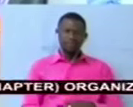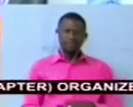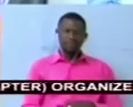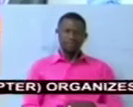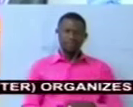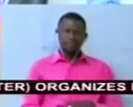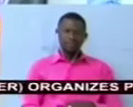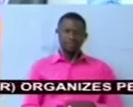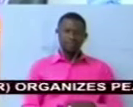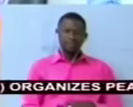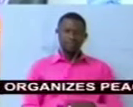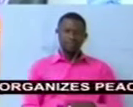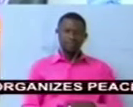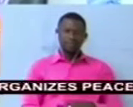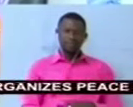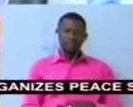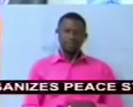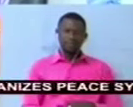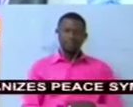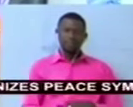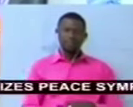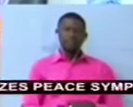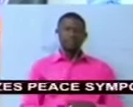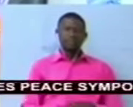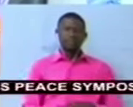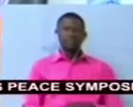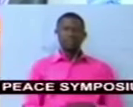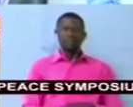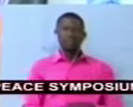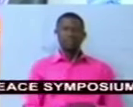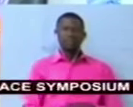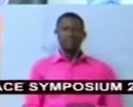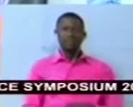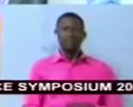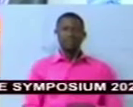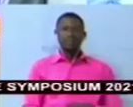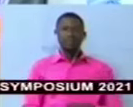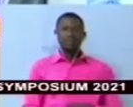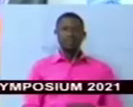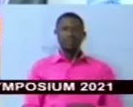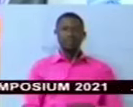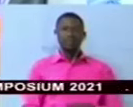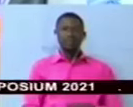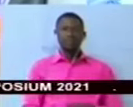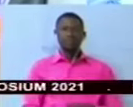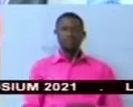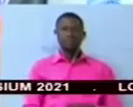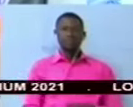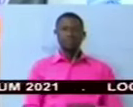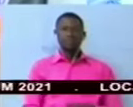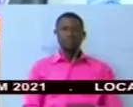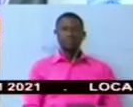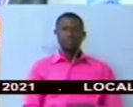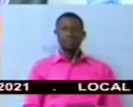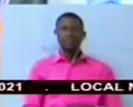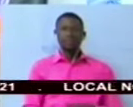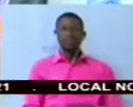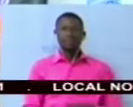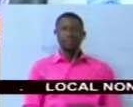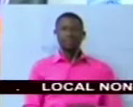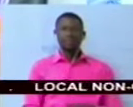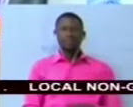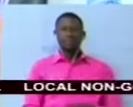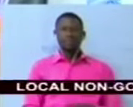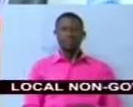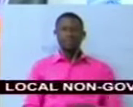la ci top war la ci tagga bu baax gërem la ci njambar ya gogu nga def lu uté lolu ñu far la ci toroxal yow waaw non la démé yes